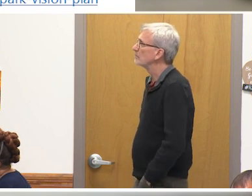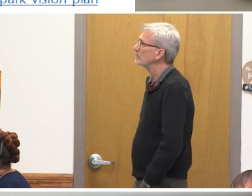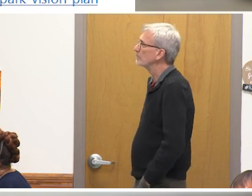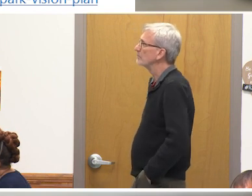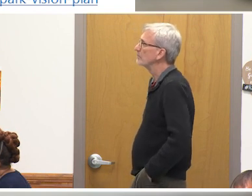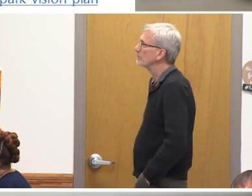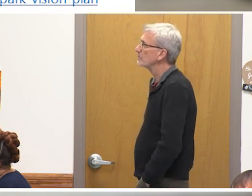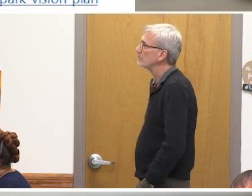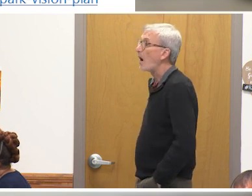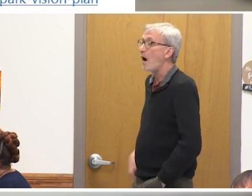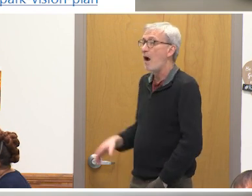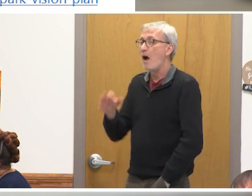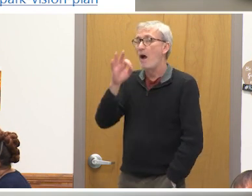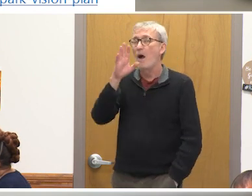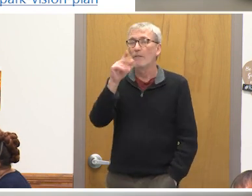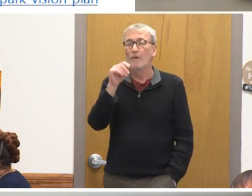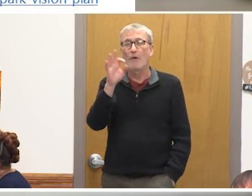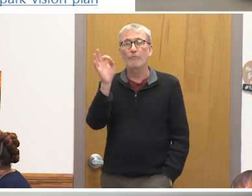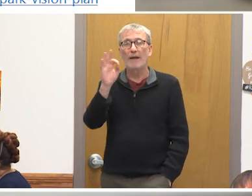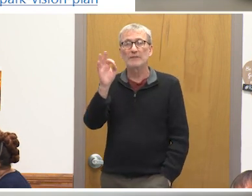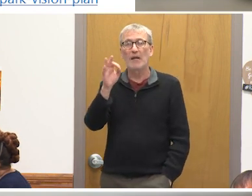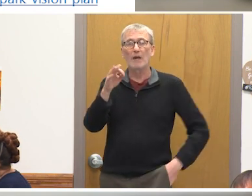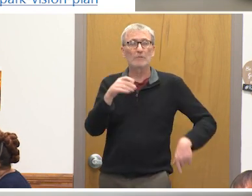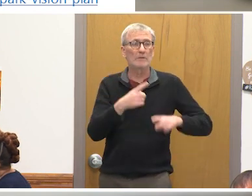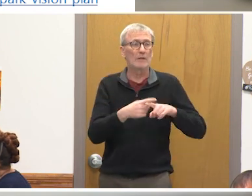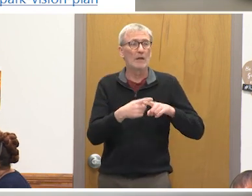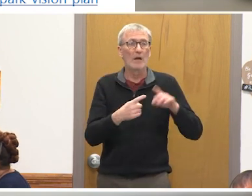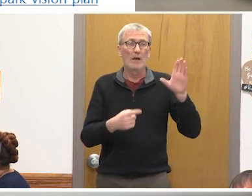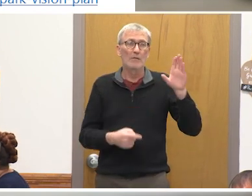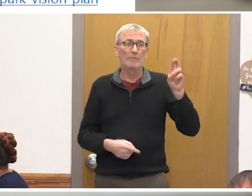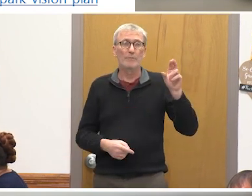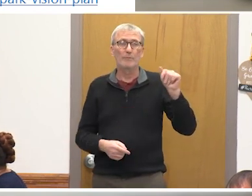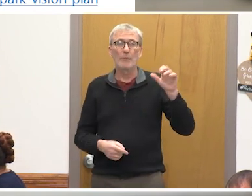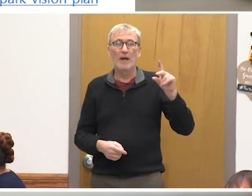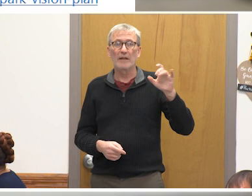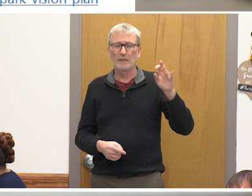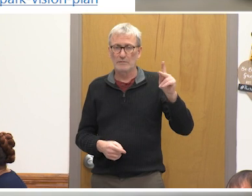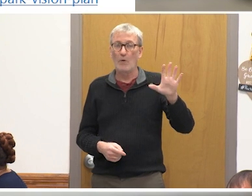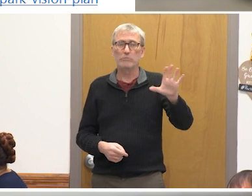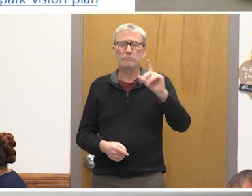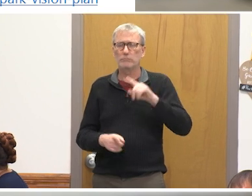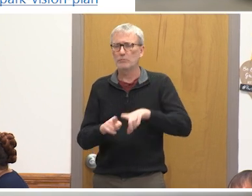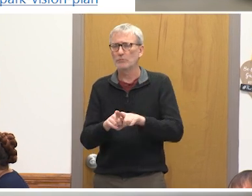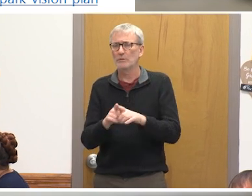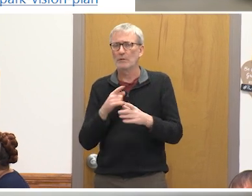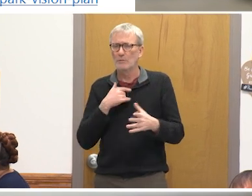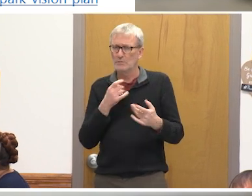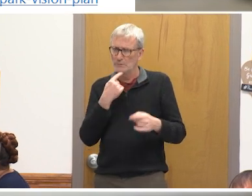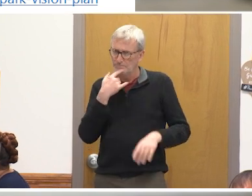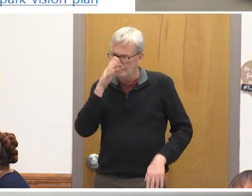at Braddock, same sort of situation. I wanted to also make a plug that